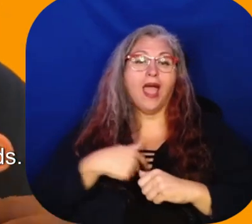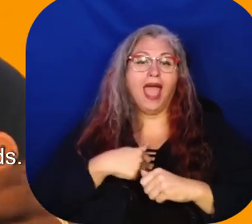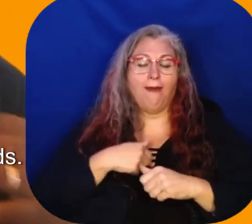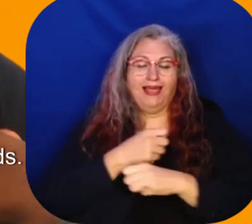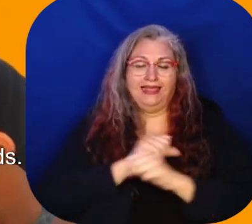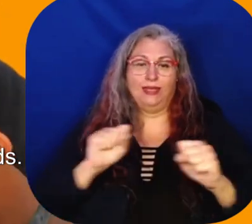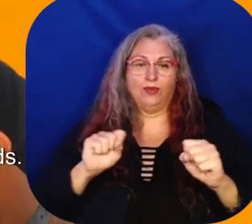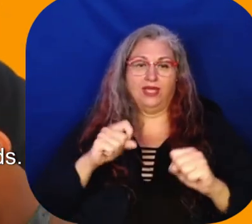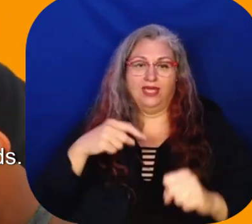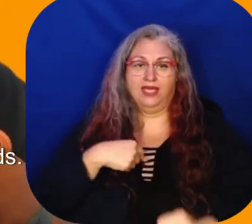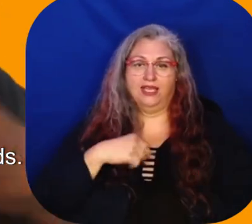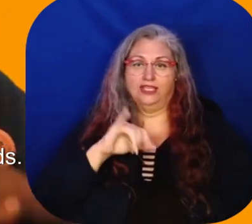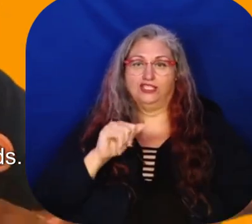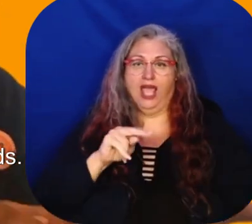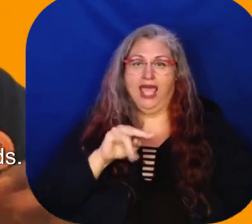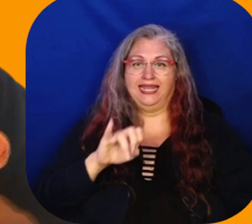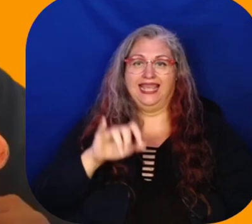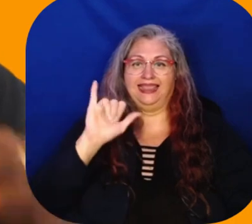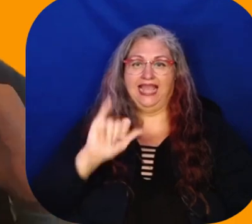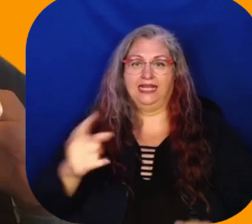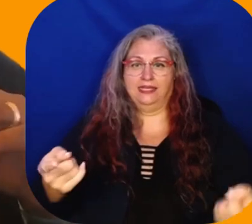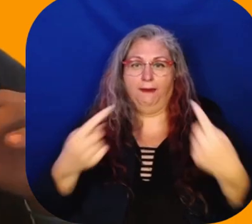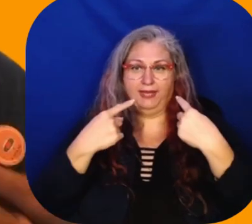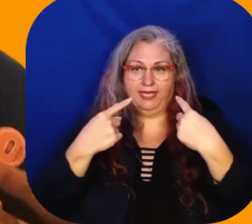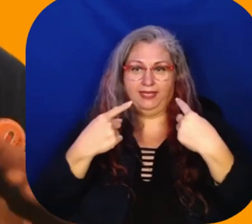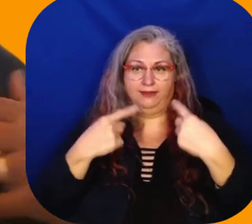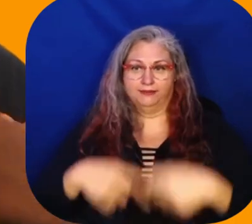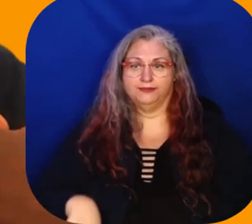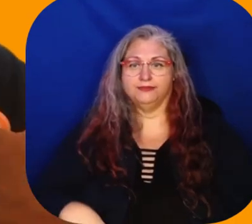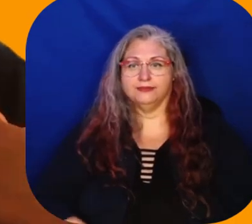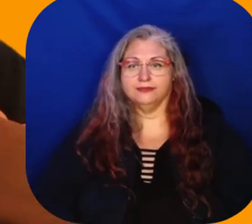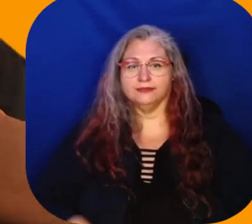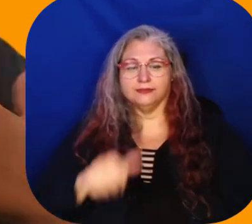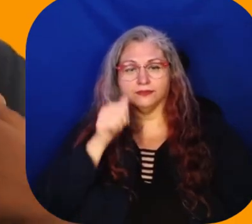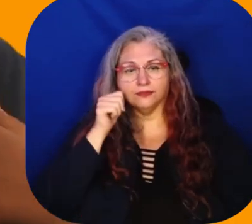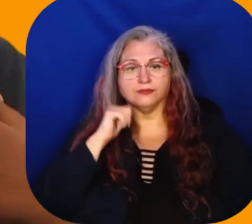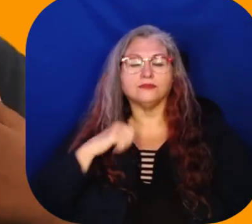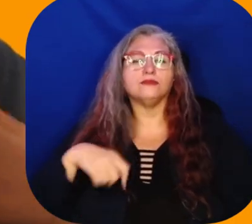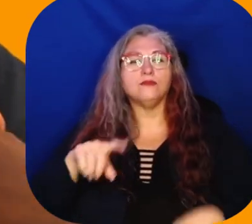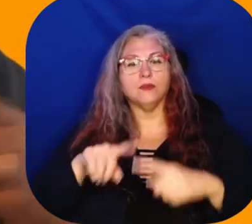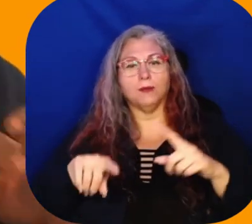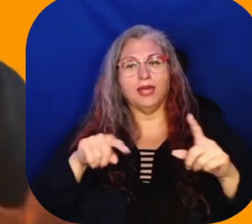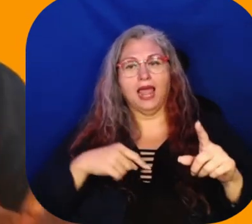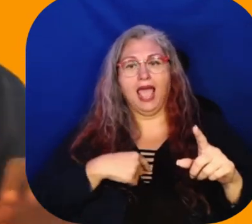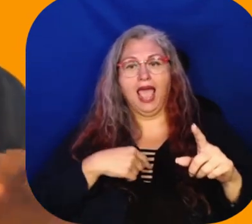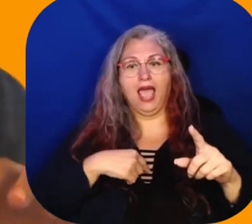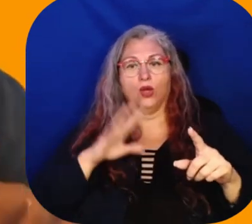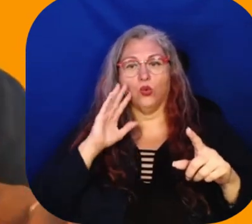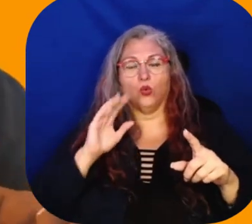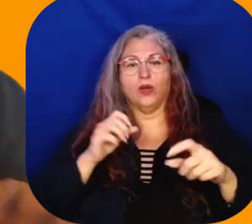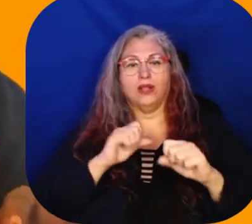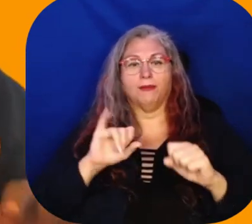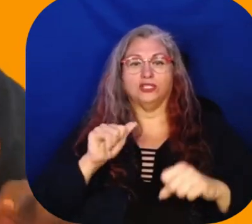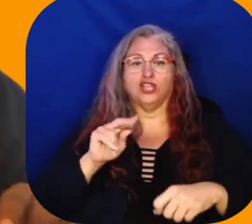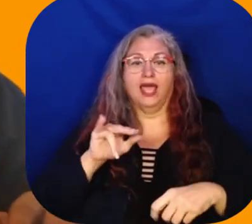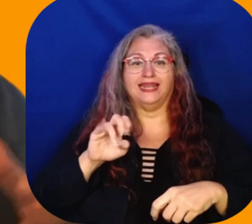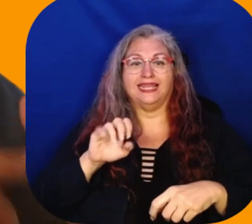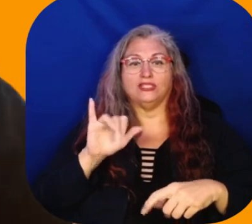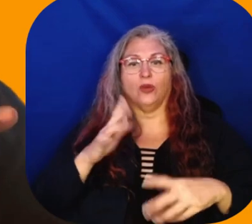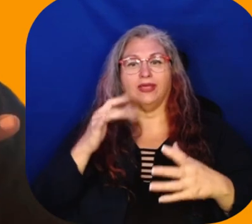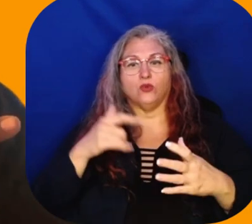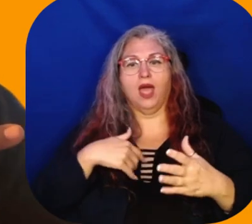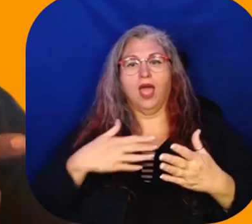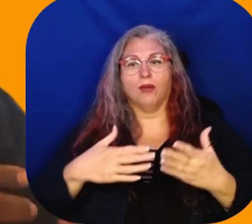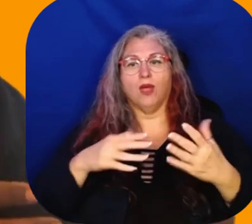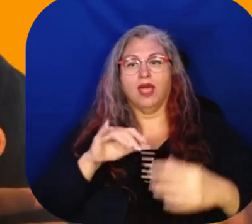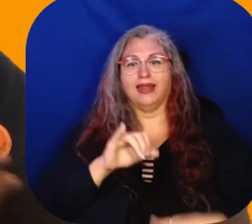Janine. That's Enina J backwards, whatever. But I'm about the liberation of Janine, and so I brought up the Enina J because when I get